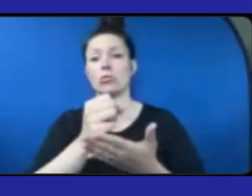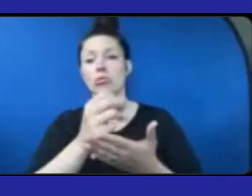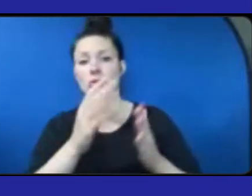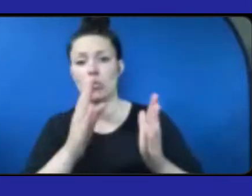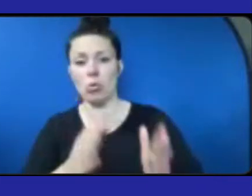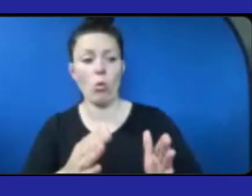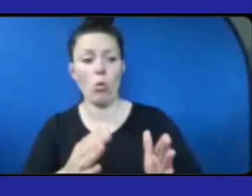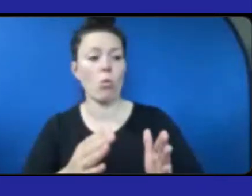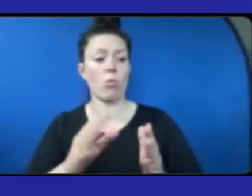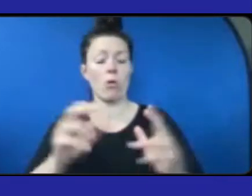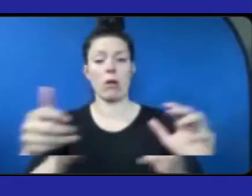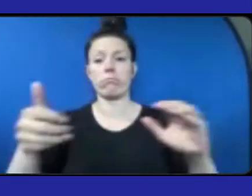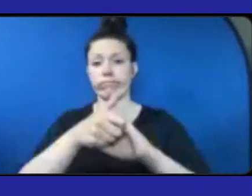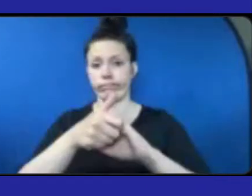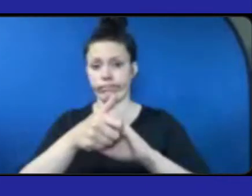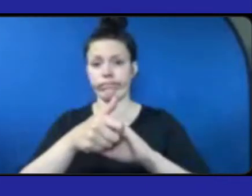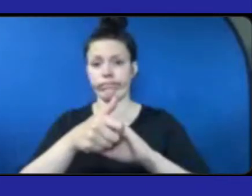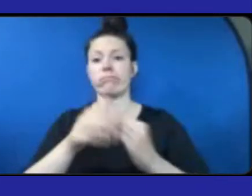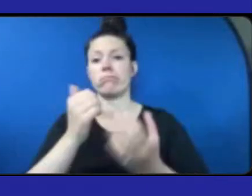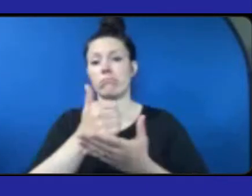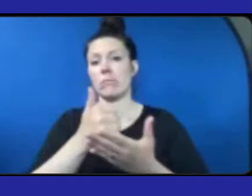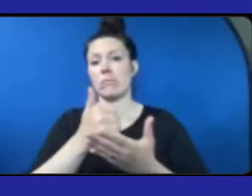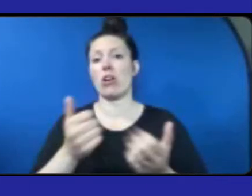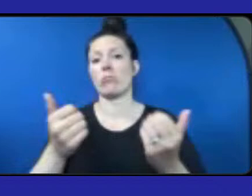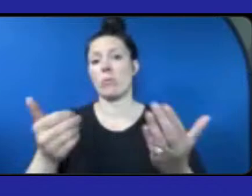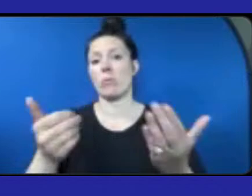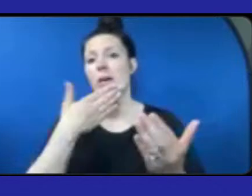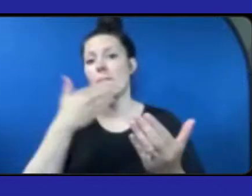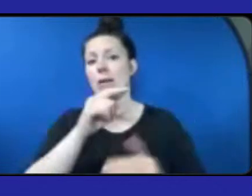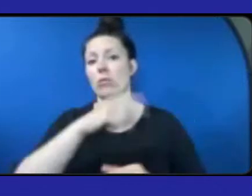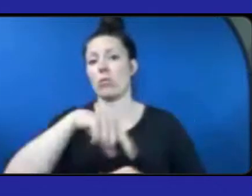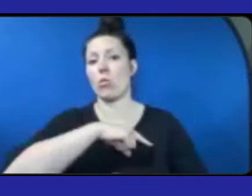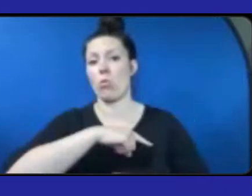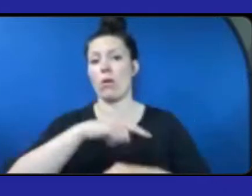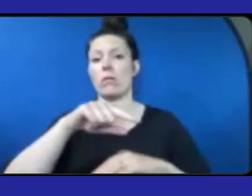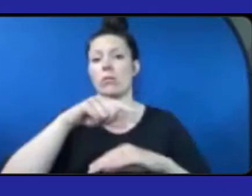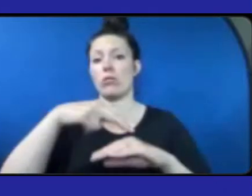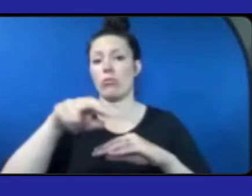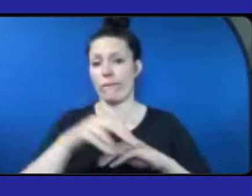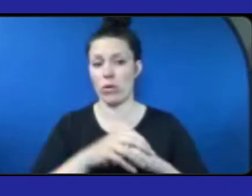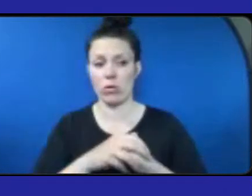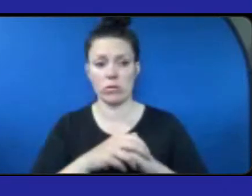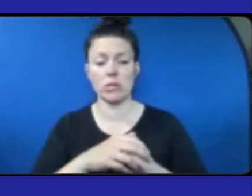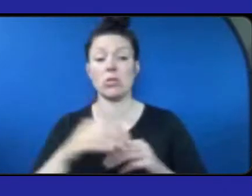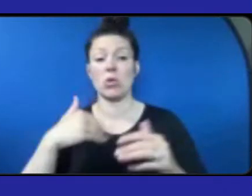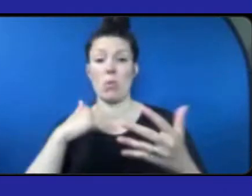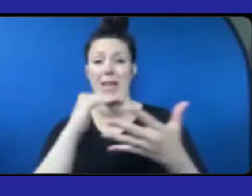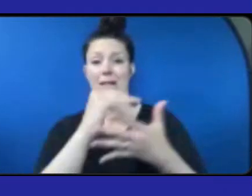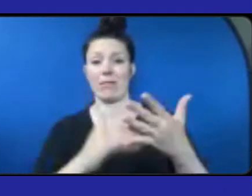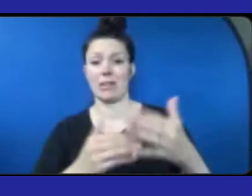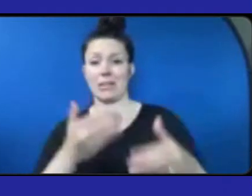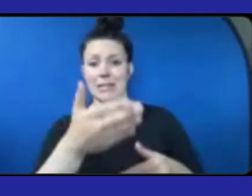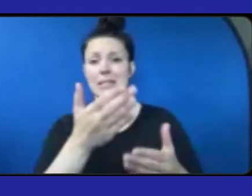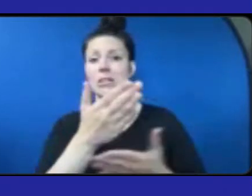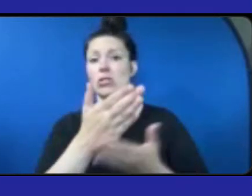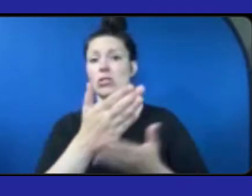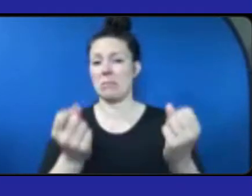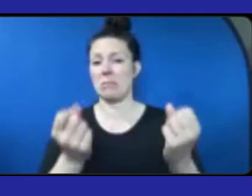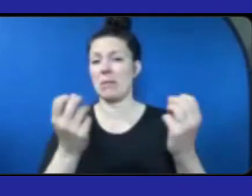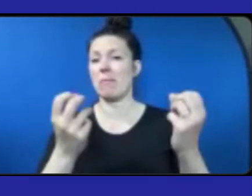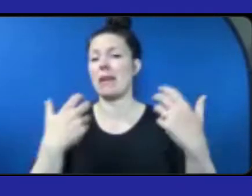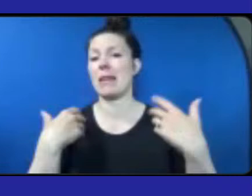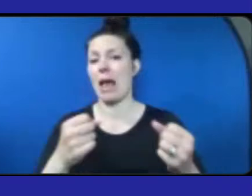invariably generate more and better quality referrals. We've listed here on the slide some of the many health-related